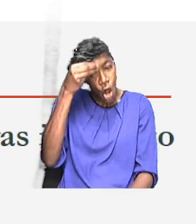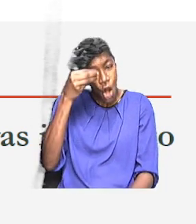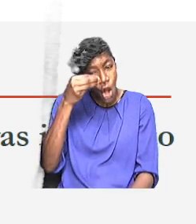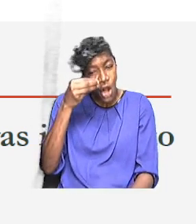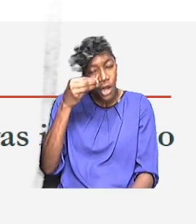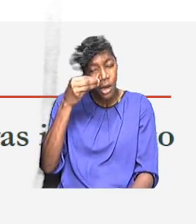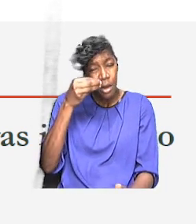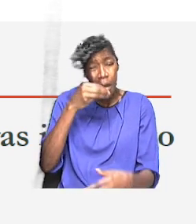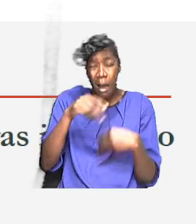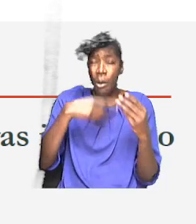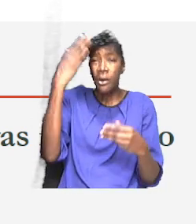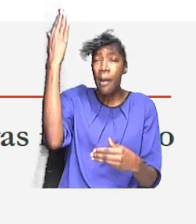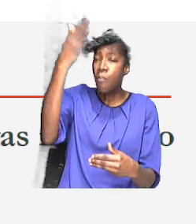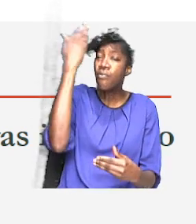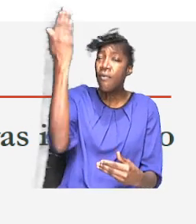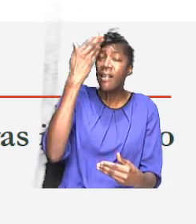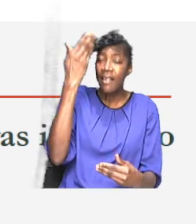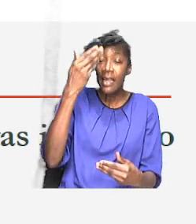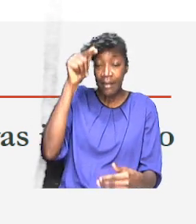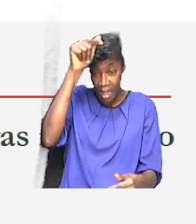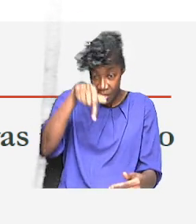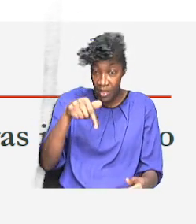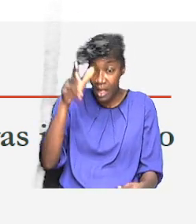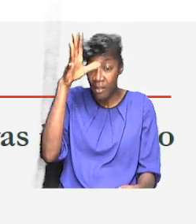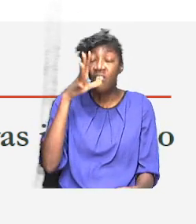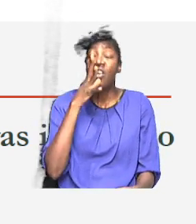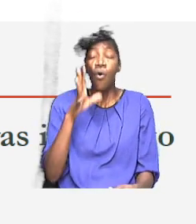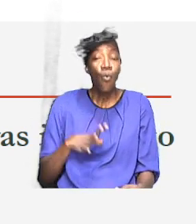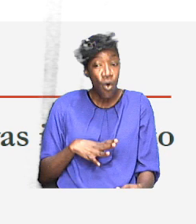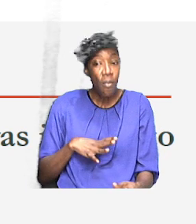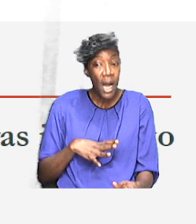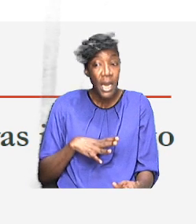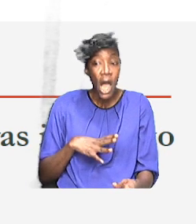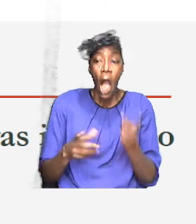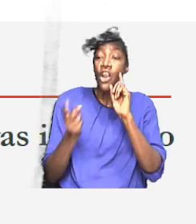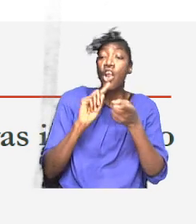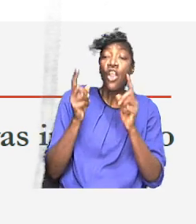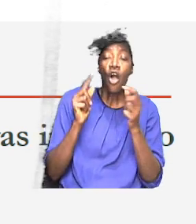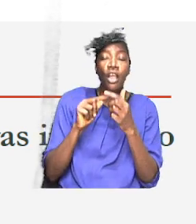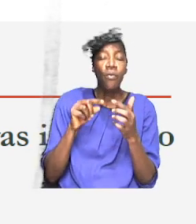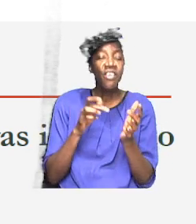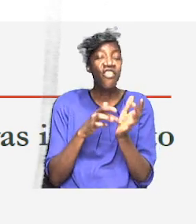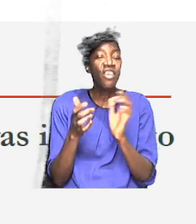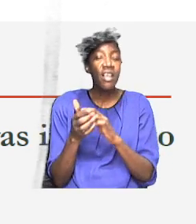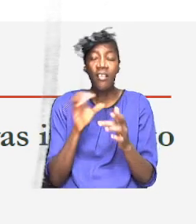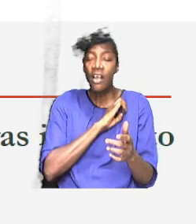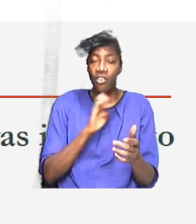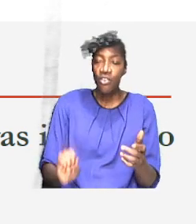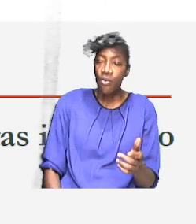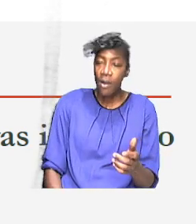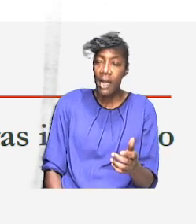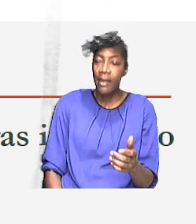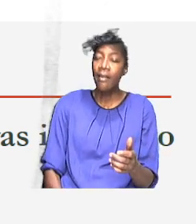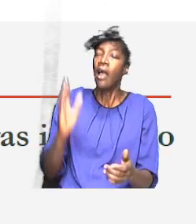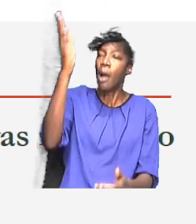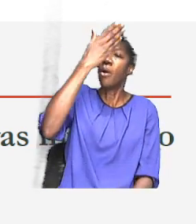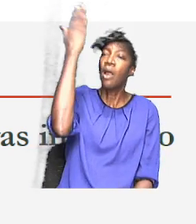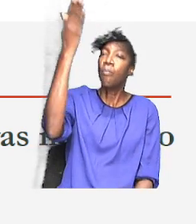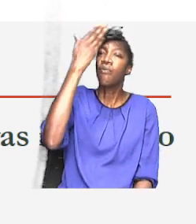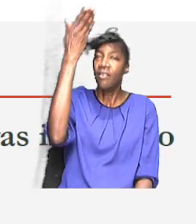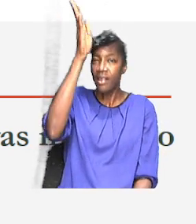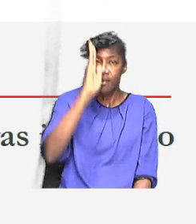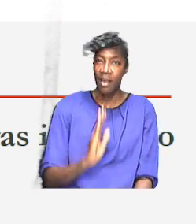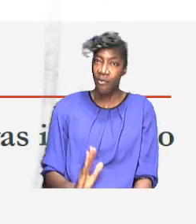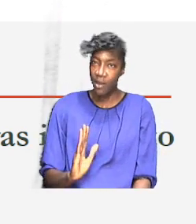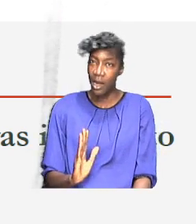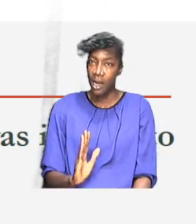God. What can we learn from this woman, amen, and her interaction with Jesus Christ as it relates to the presence of God? So let's just